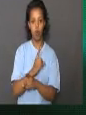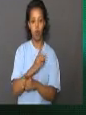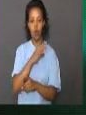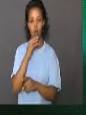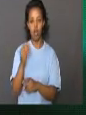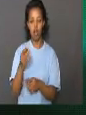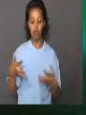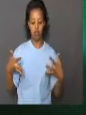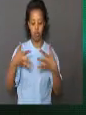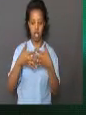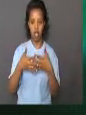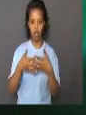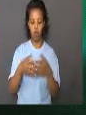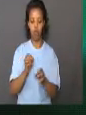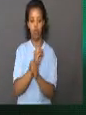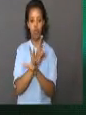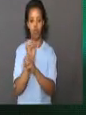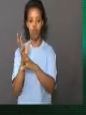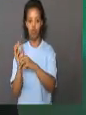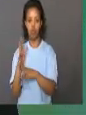the mixture bubble.